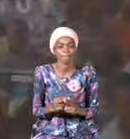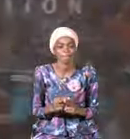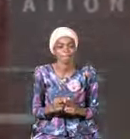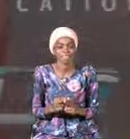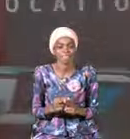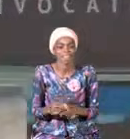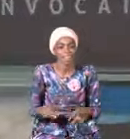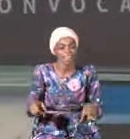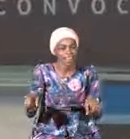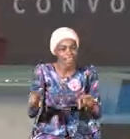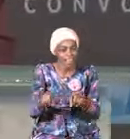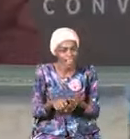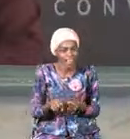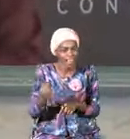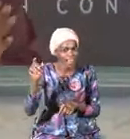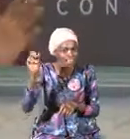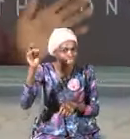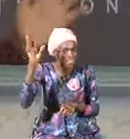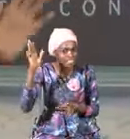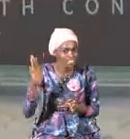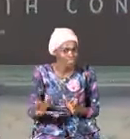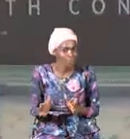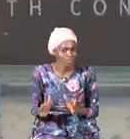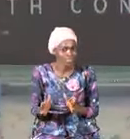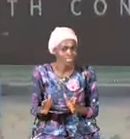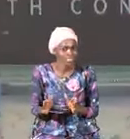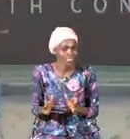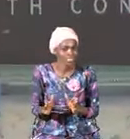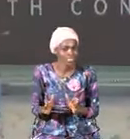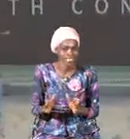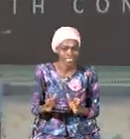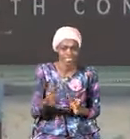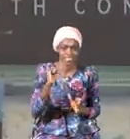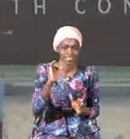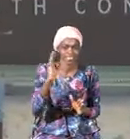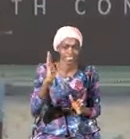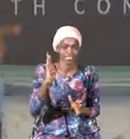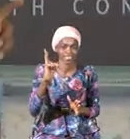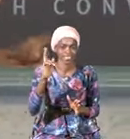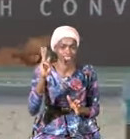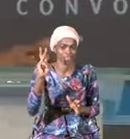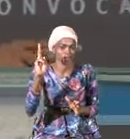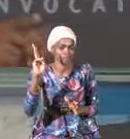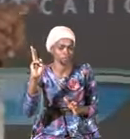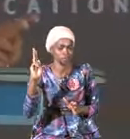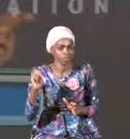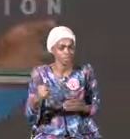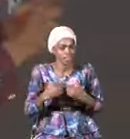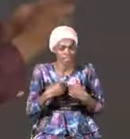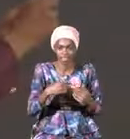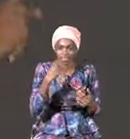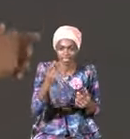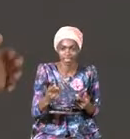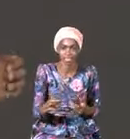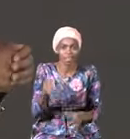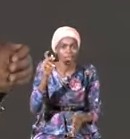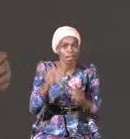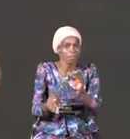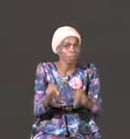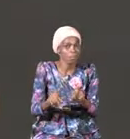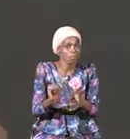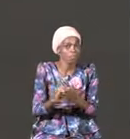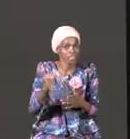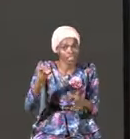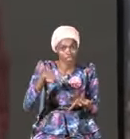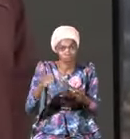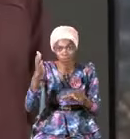As Pastor Mrs. Ìbùkún Awosika said, the people that do know their God will